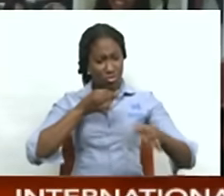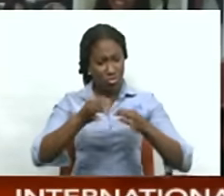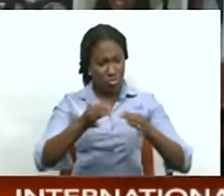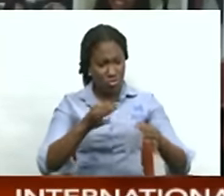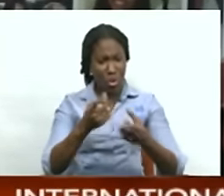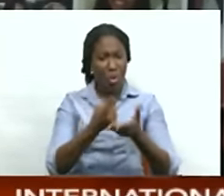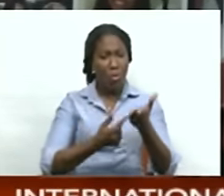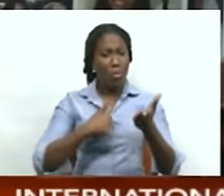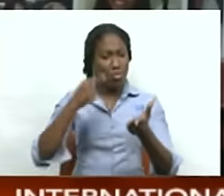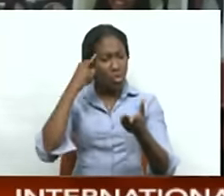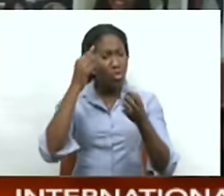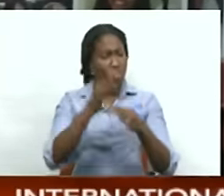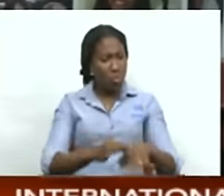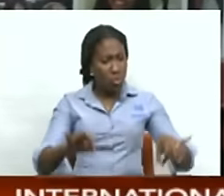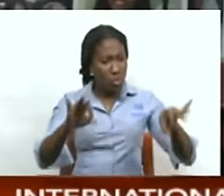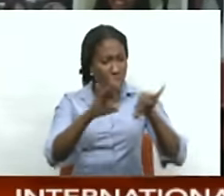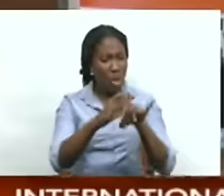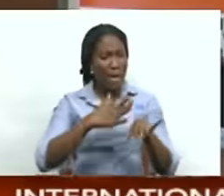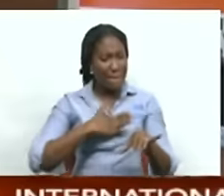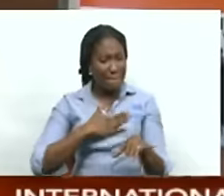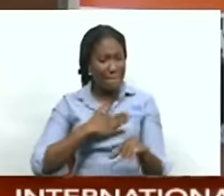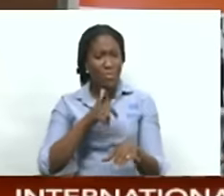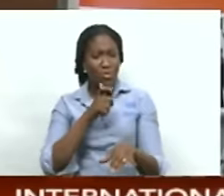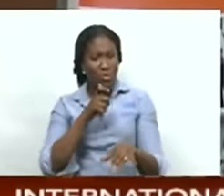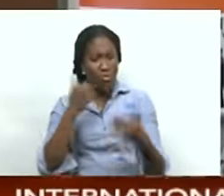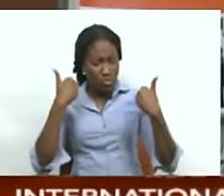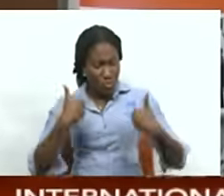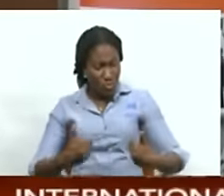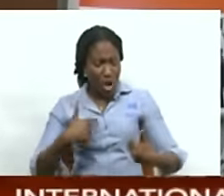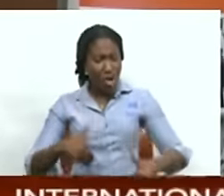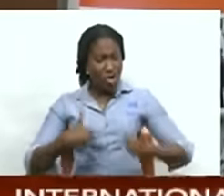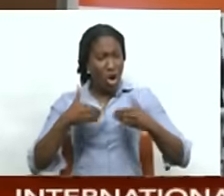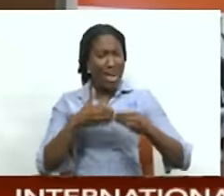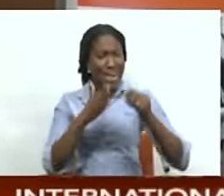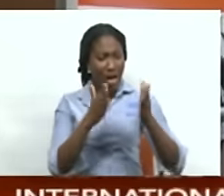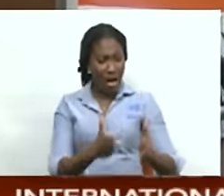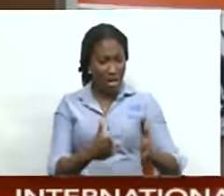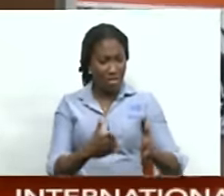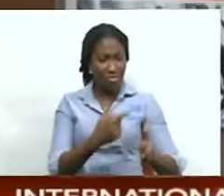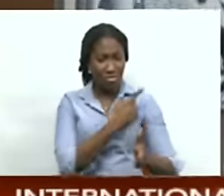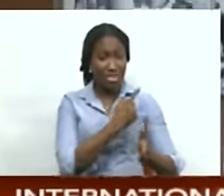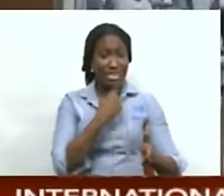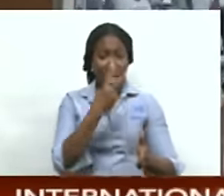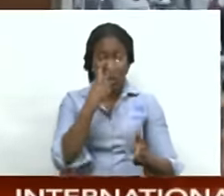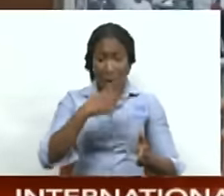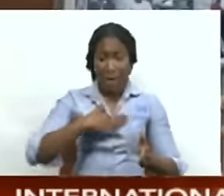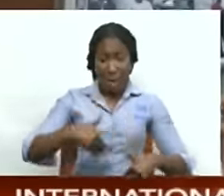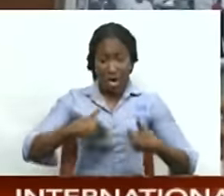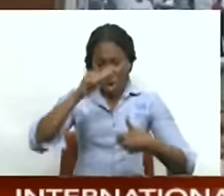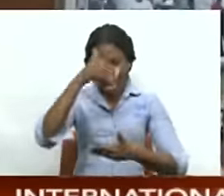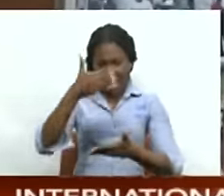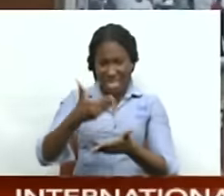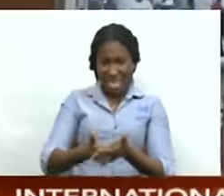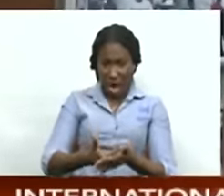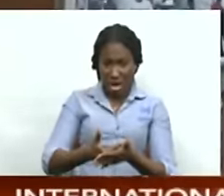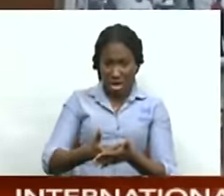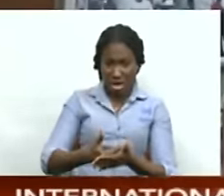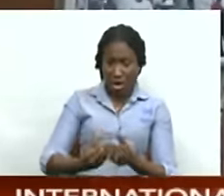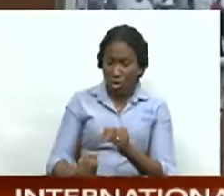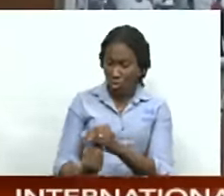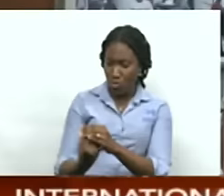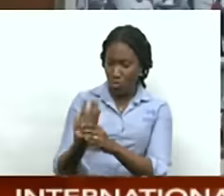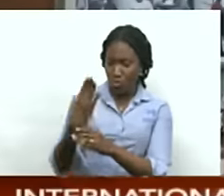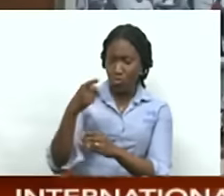young leader. I have seen my son grow because he's on the spectrum. He's very shy, he's very reserved, but he